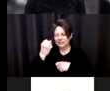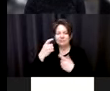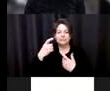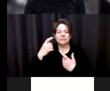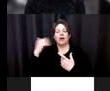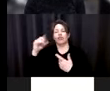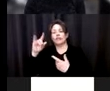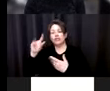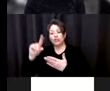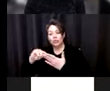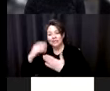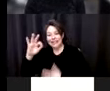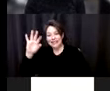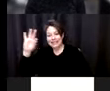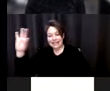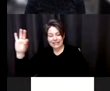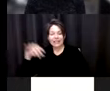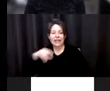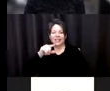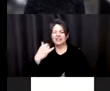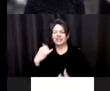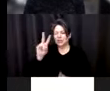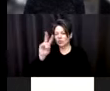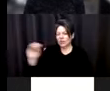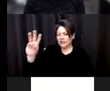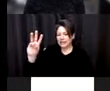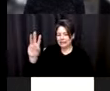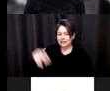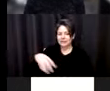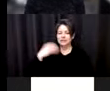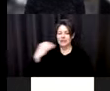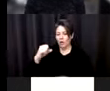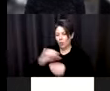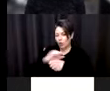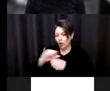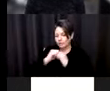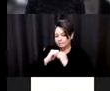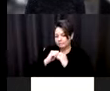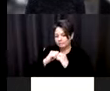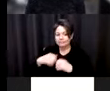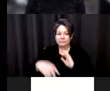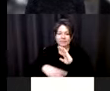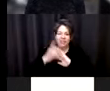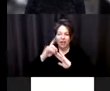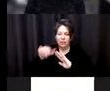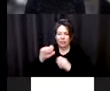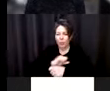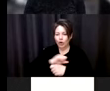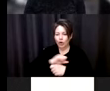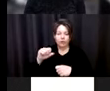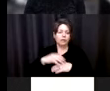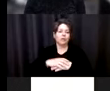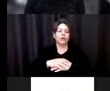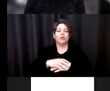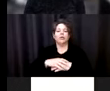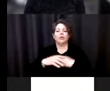were 1999. This is now 2006 that we're working together and developing this work. This